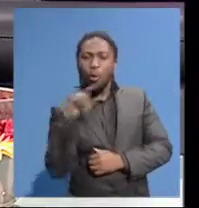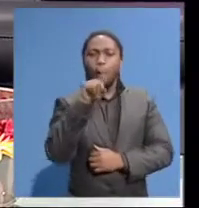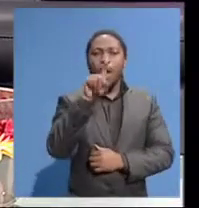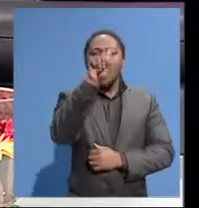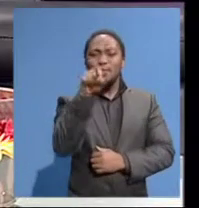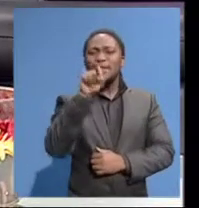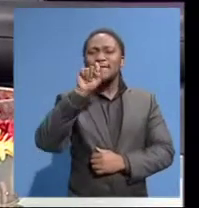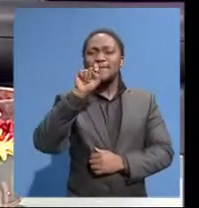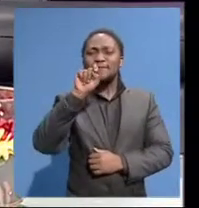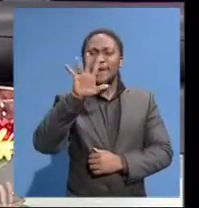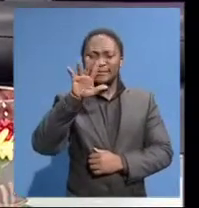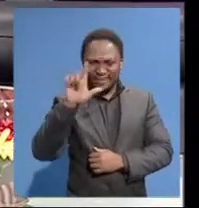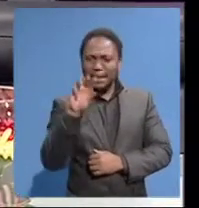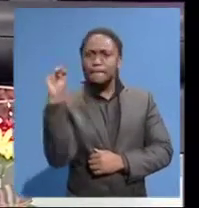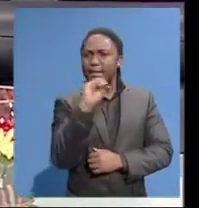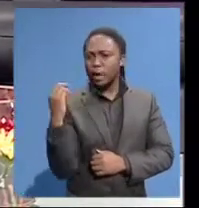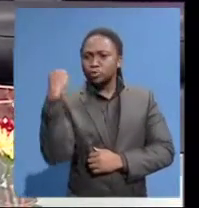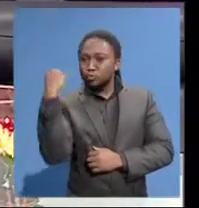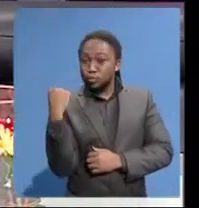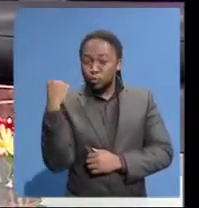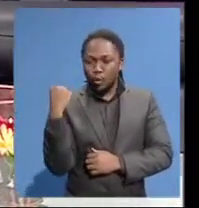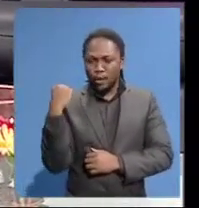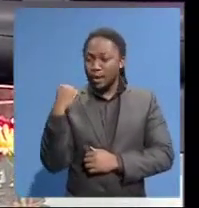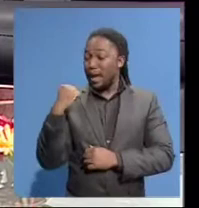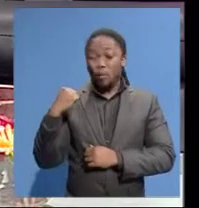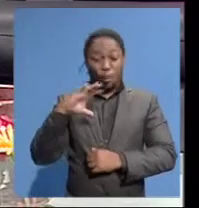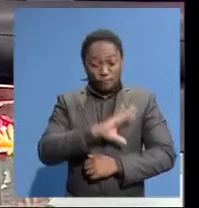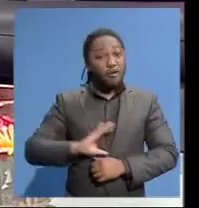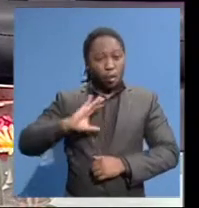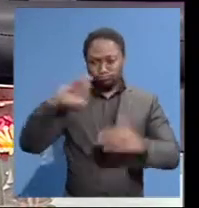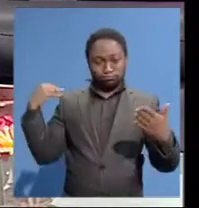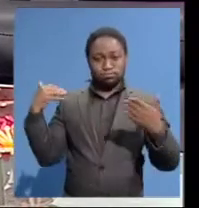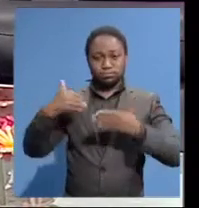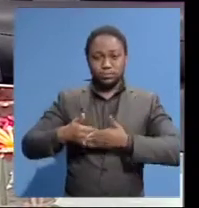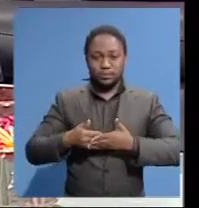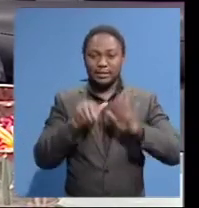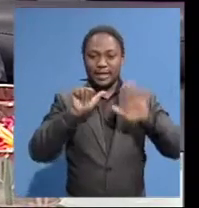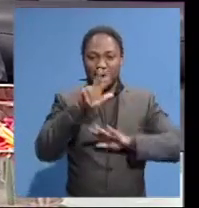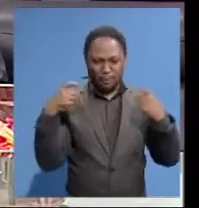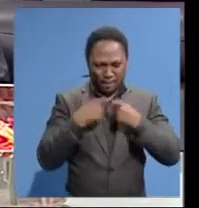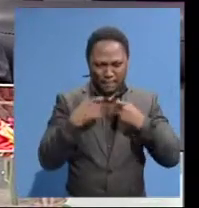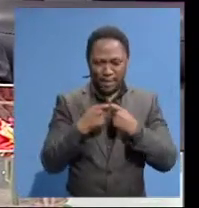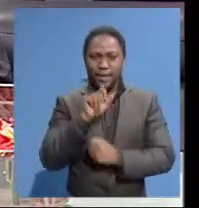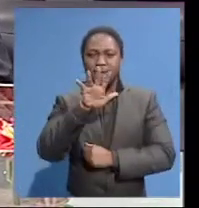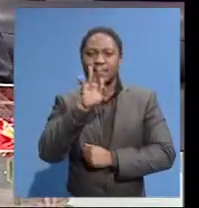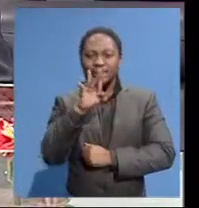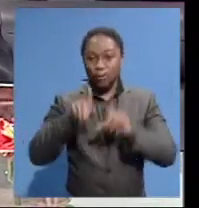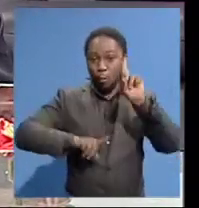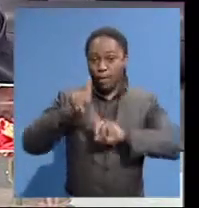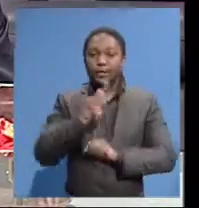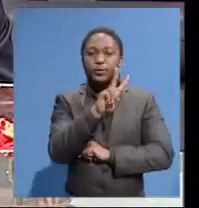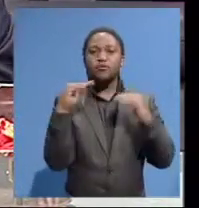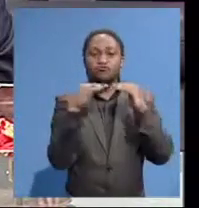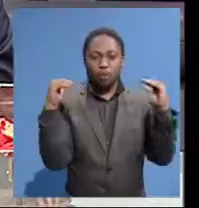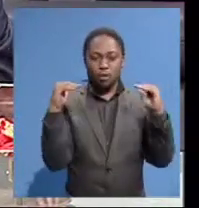champion ever in the history of boxing. And his record, and I want to get it right, is 68 fights, 53 wins, 2